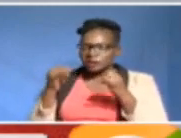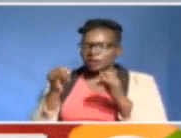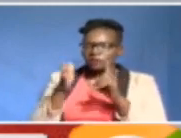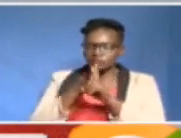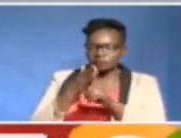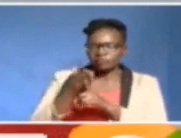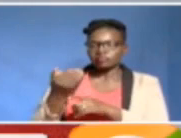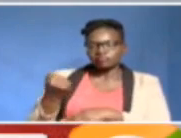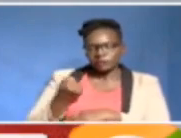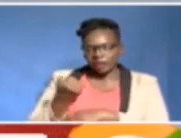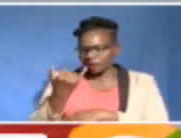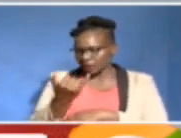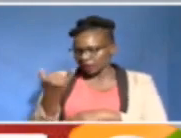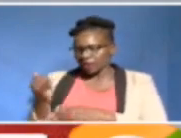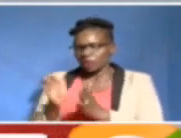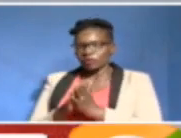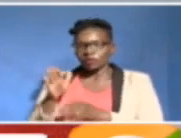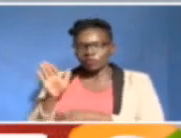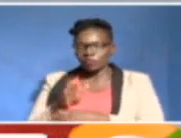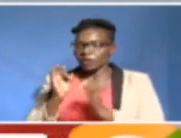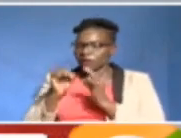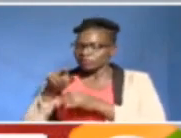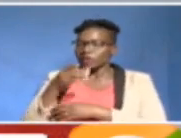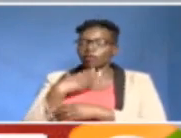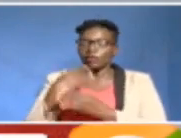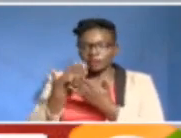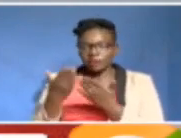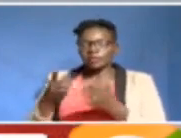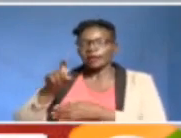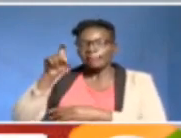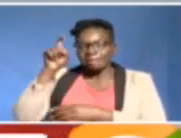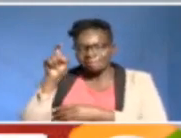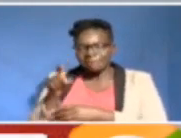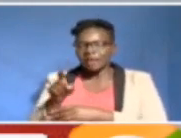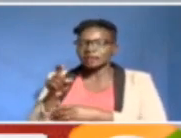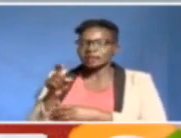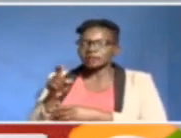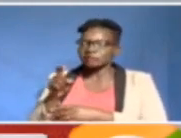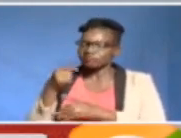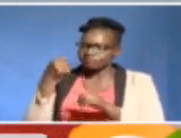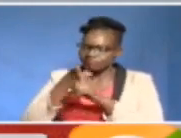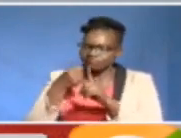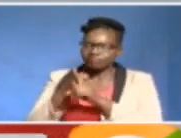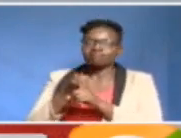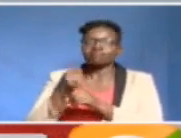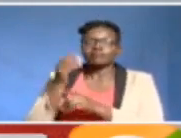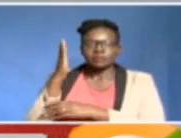girls and women that if you want something, you have to go and get it. You have to make that